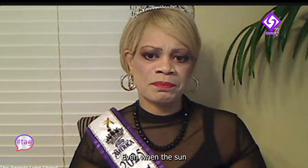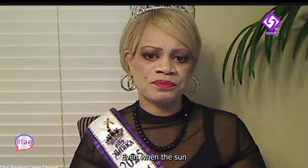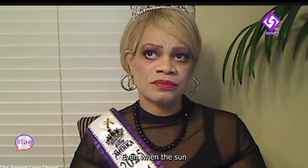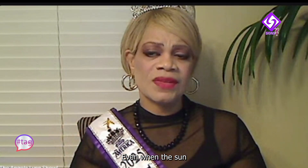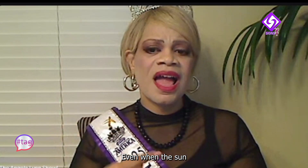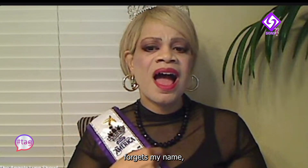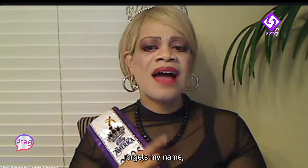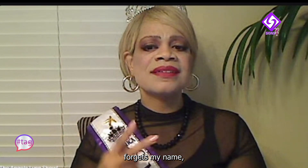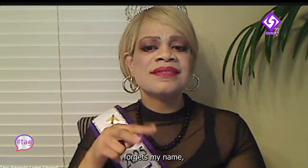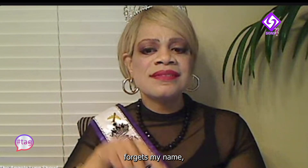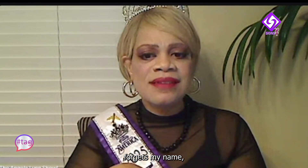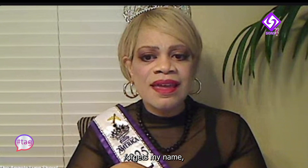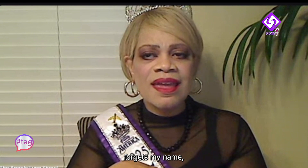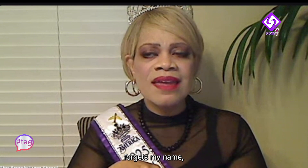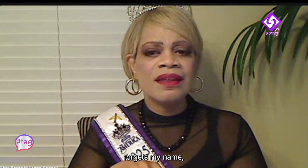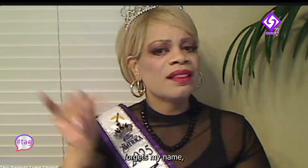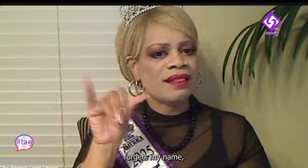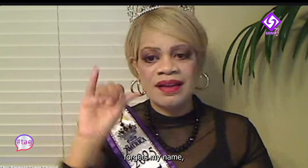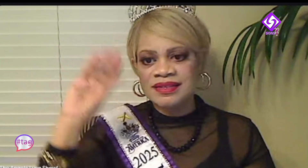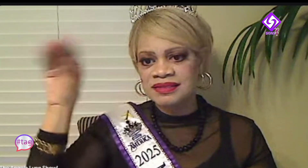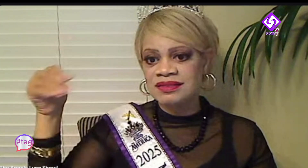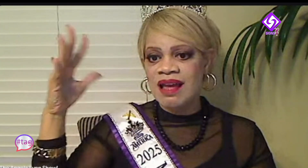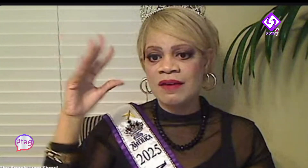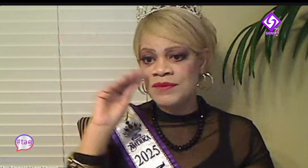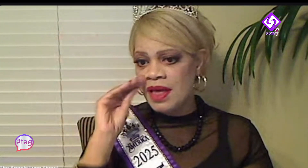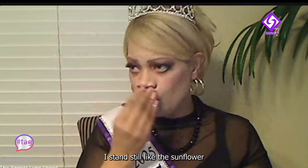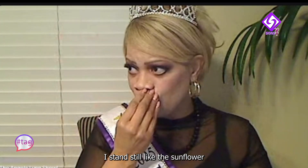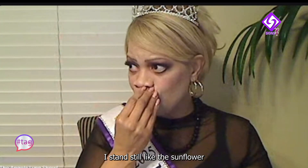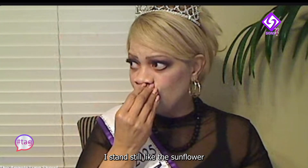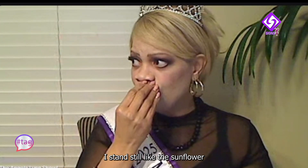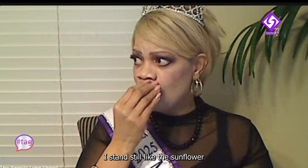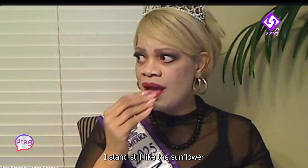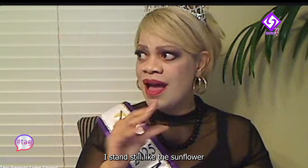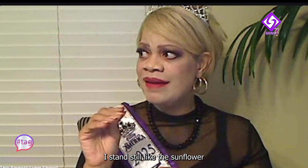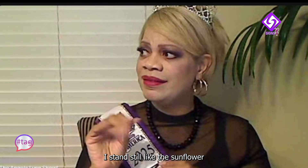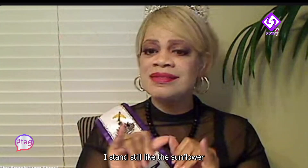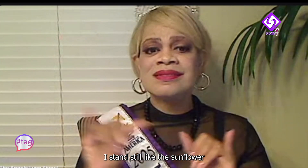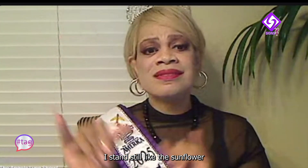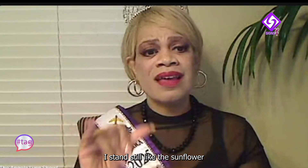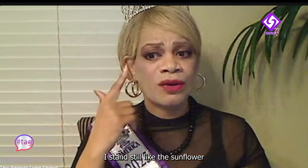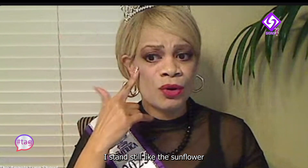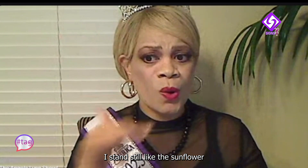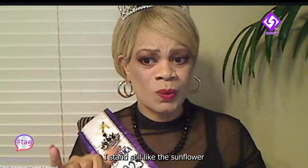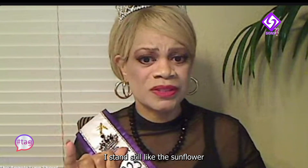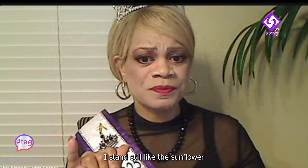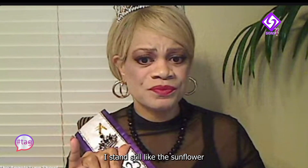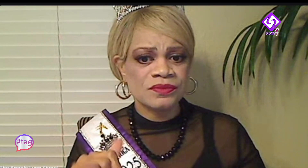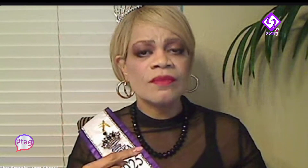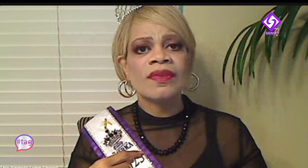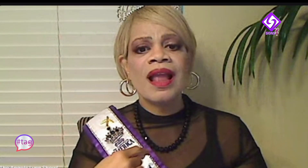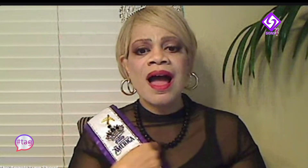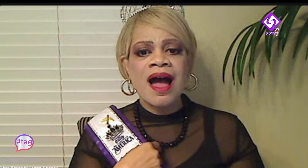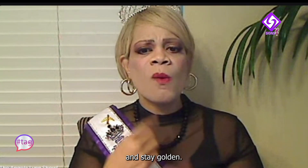sun forgets my name, I stand still like the